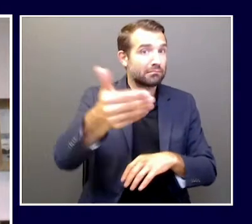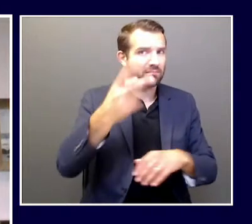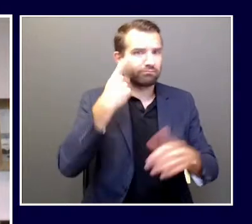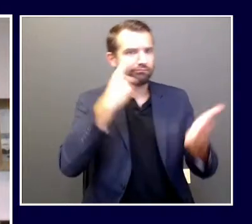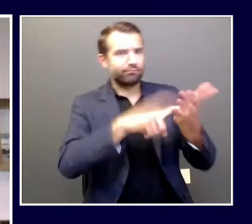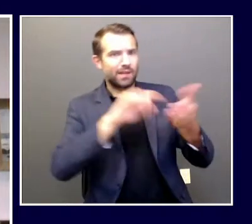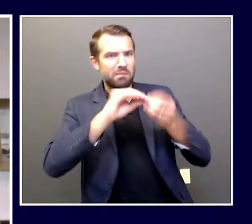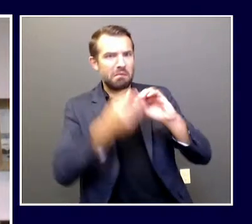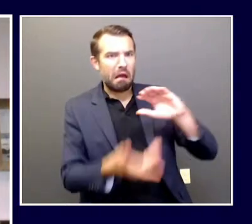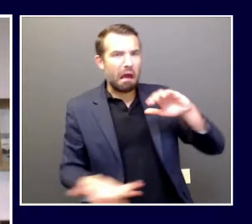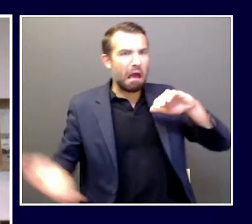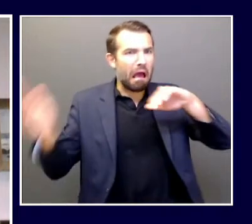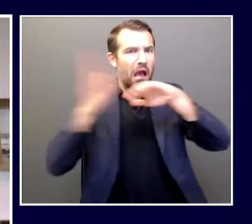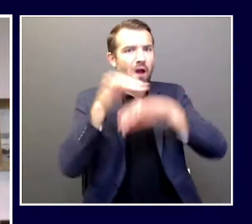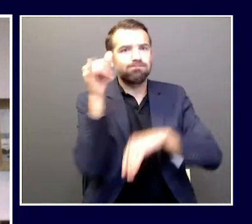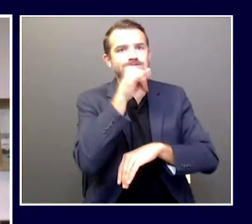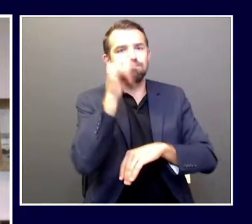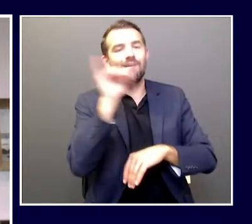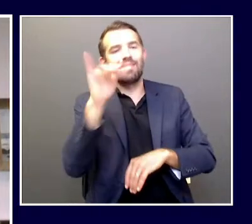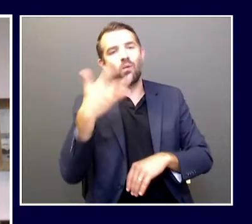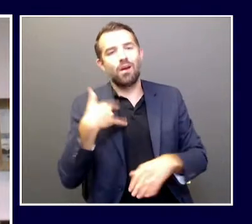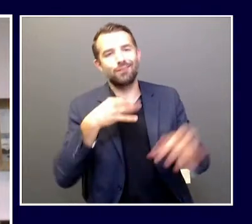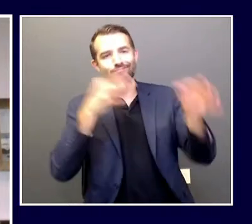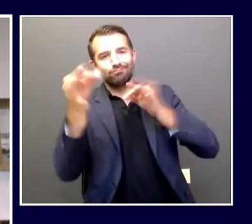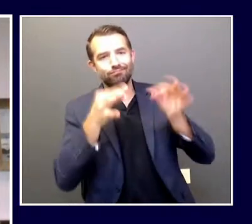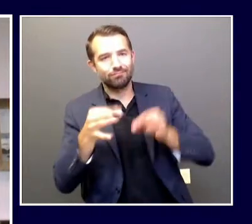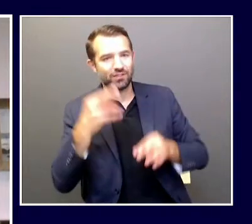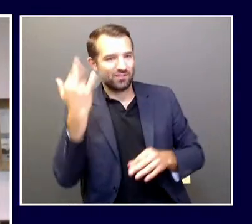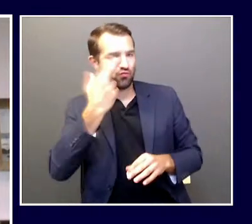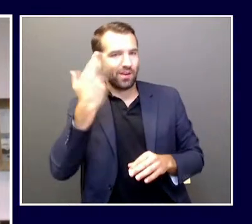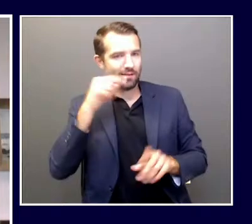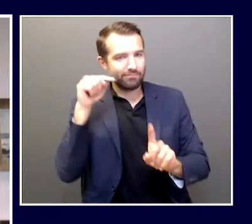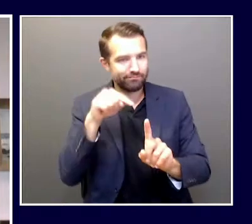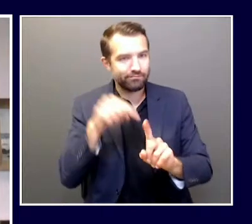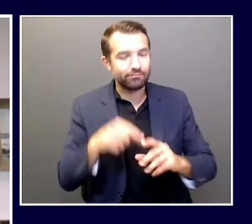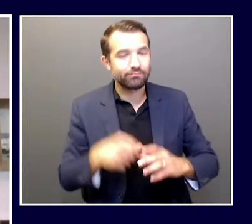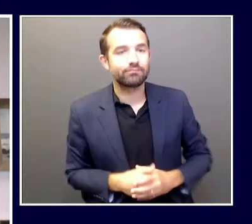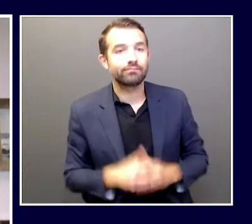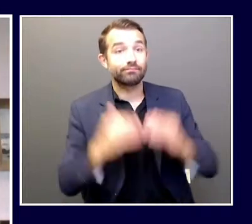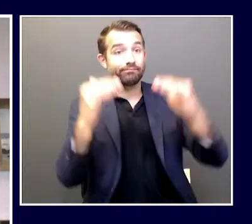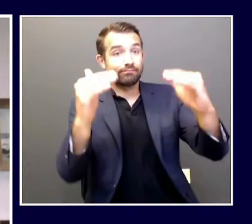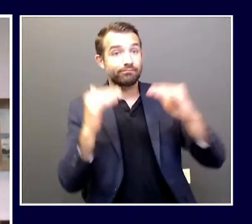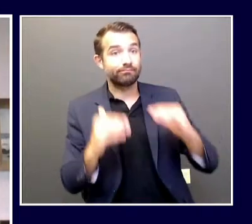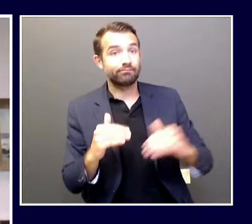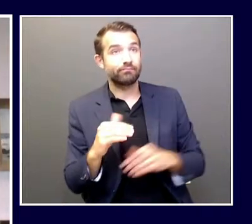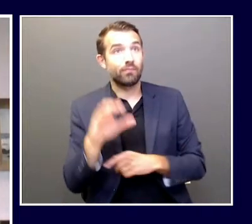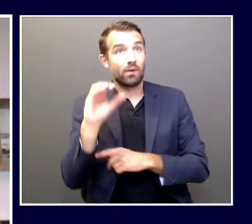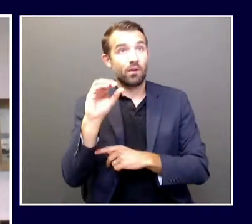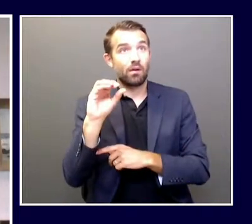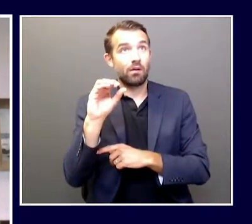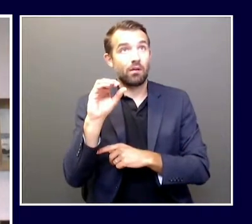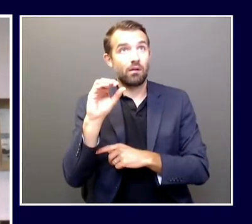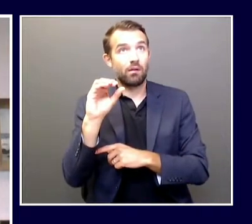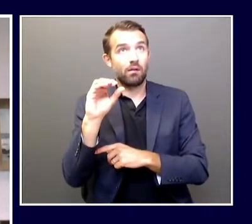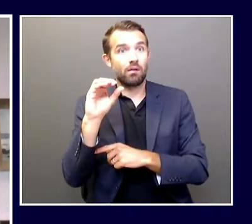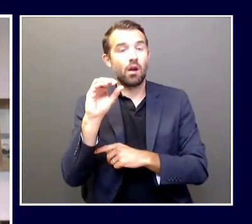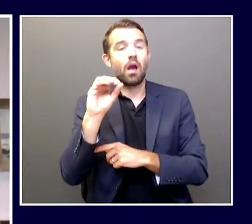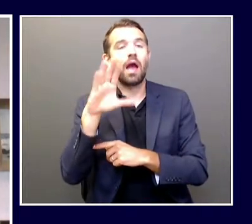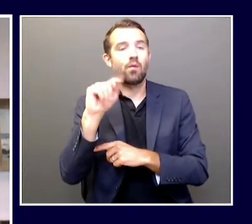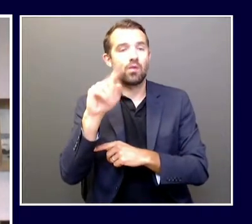wanted to note is where we are with respect to outbreaks and where those outbreaks are.